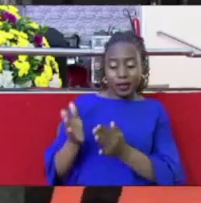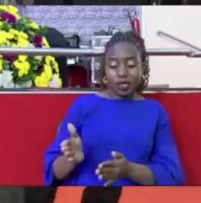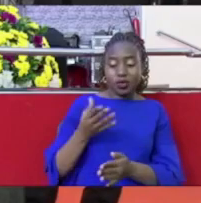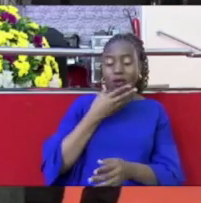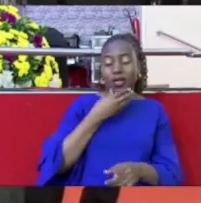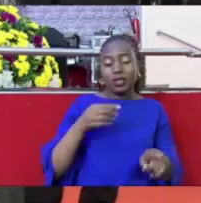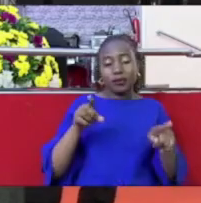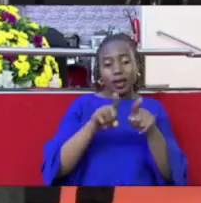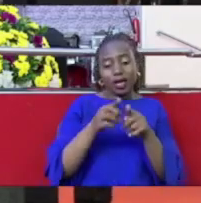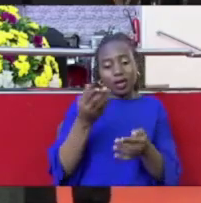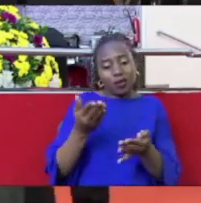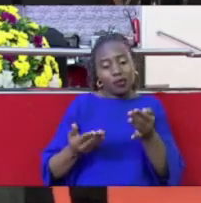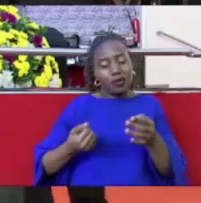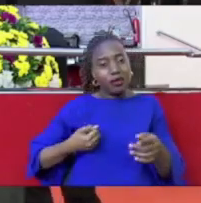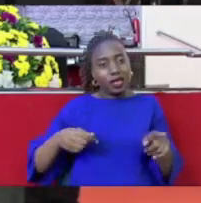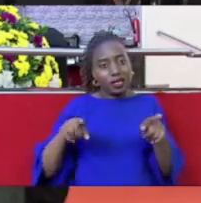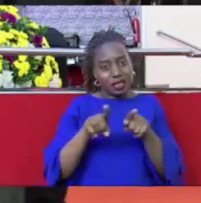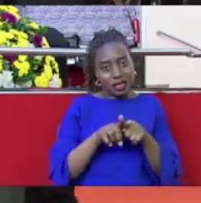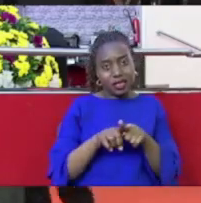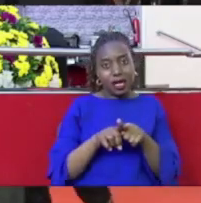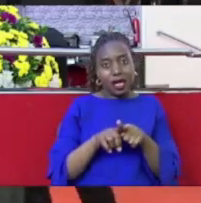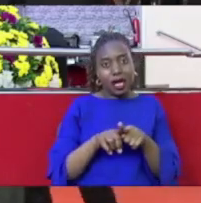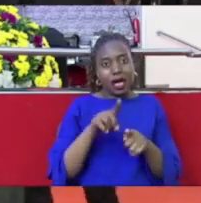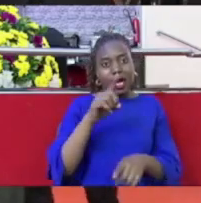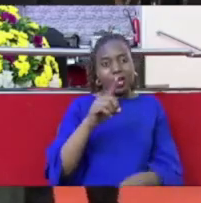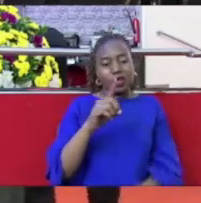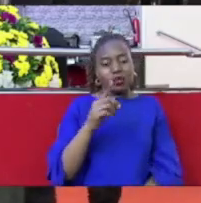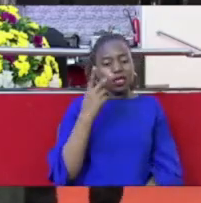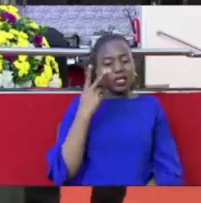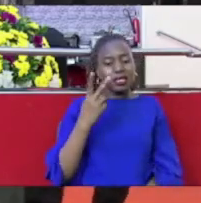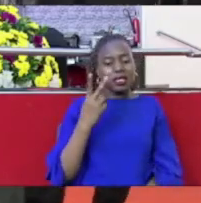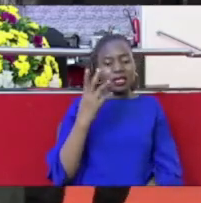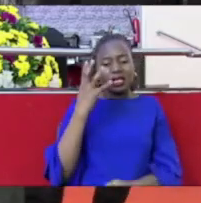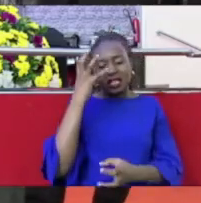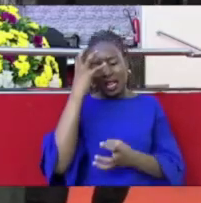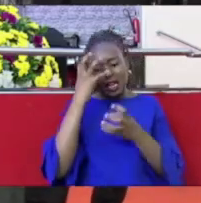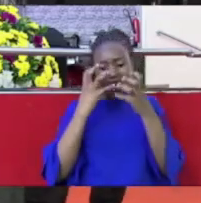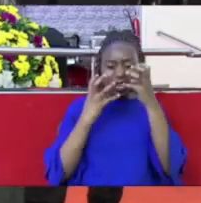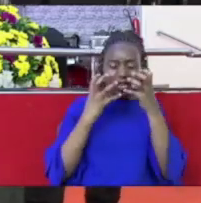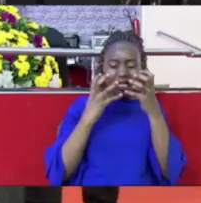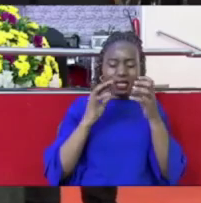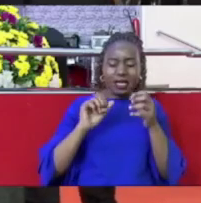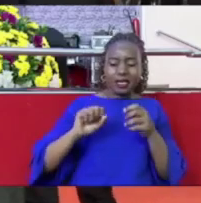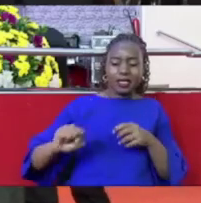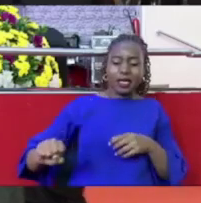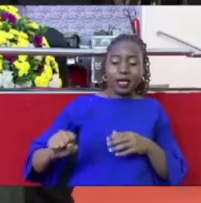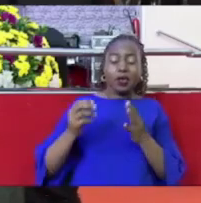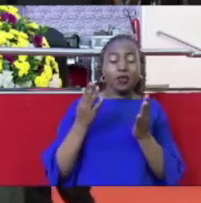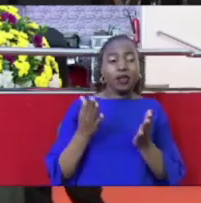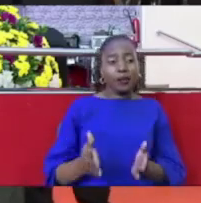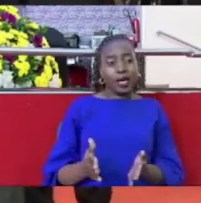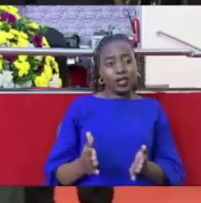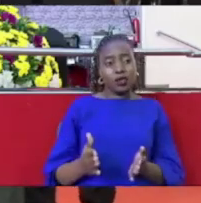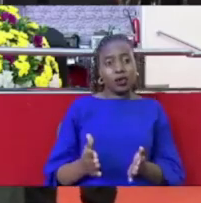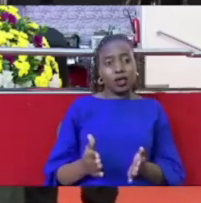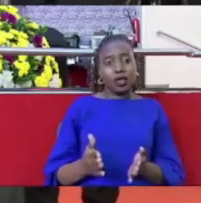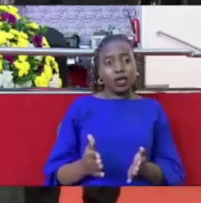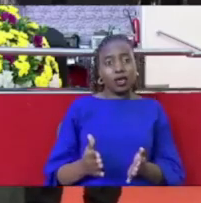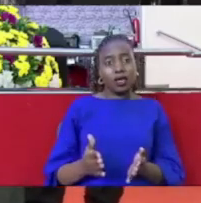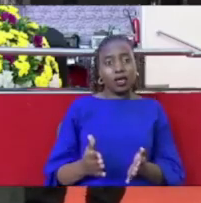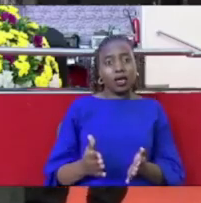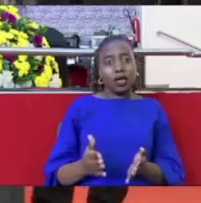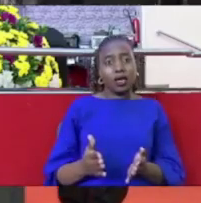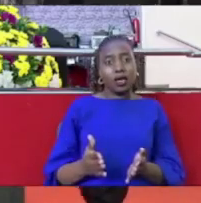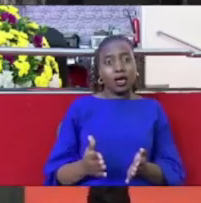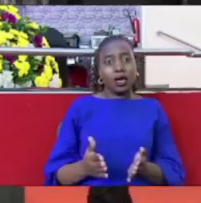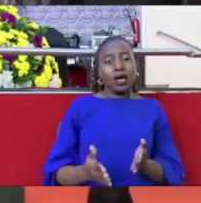you only see the ugly part of that person. Na utaona hali ambayo haipendezi kumhusu huyu mtu. The quicker you settle matters with